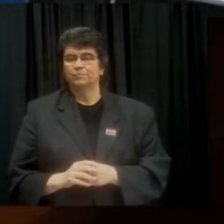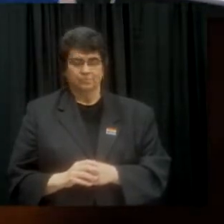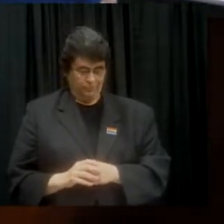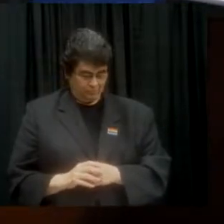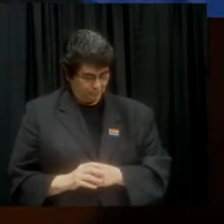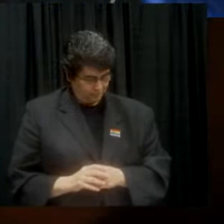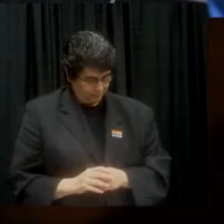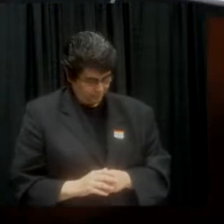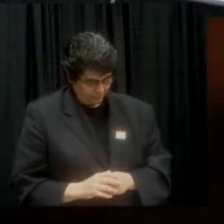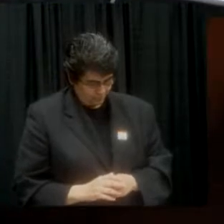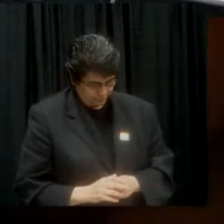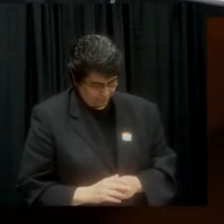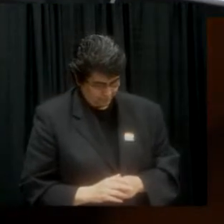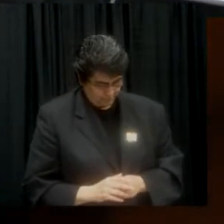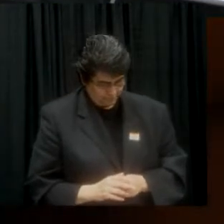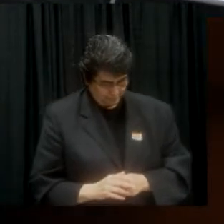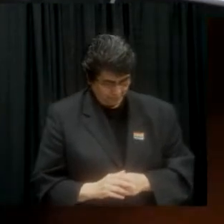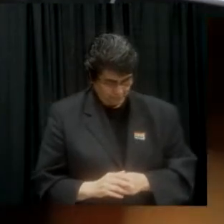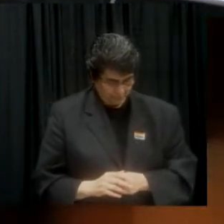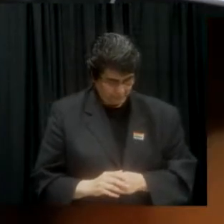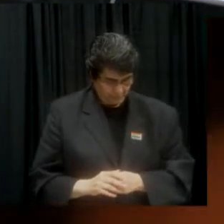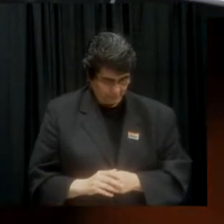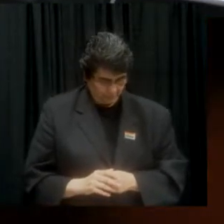Kao Sheng Her, summa cum laude.